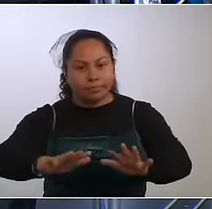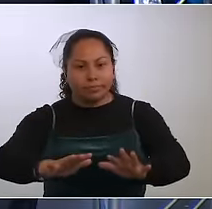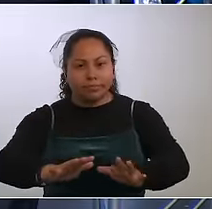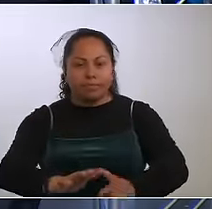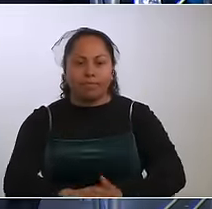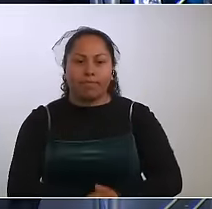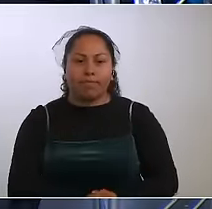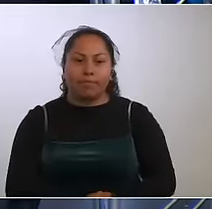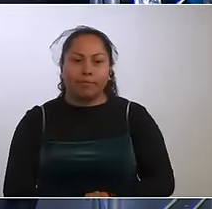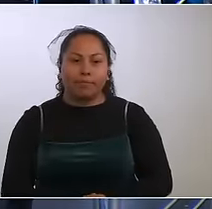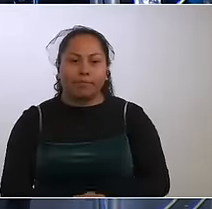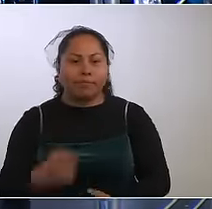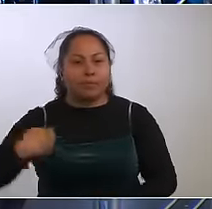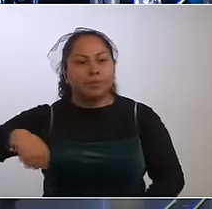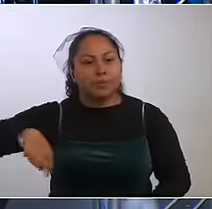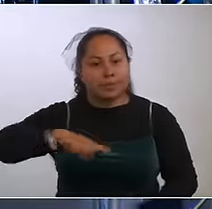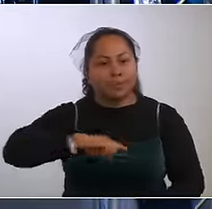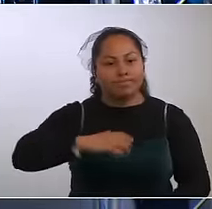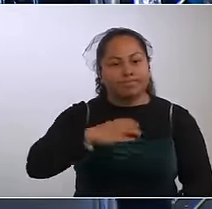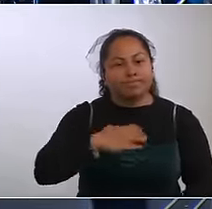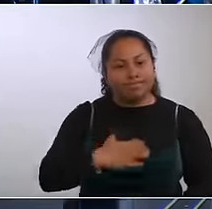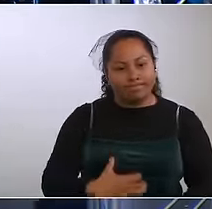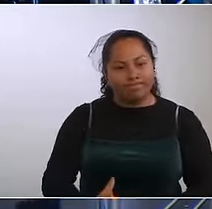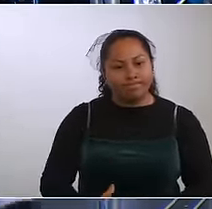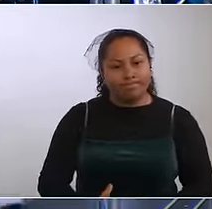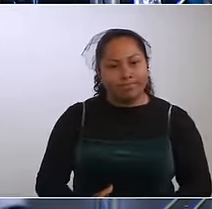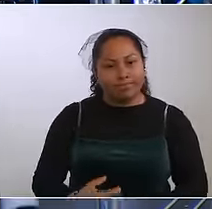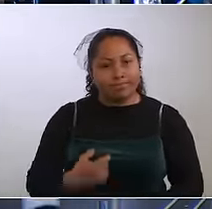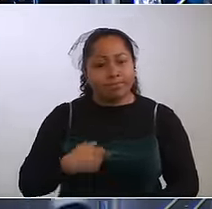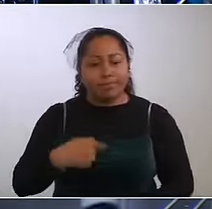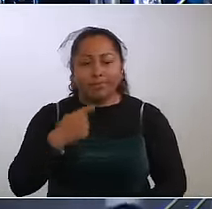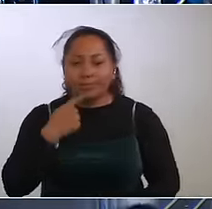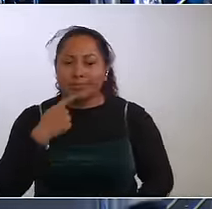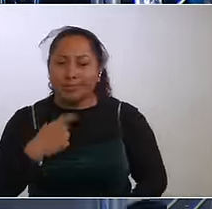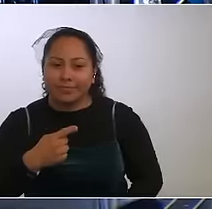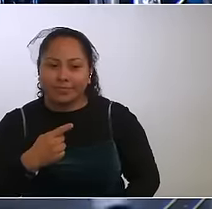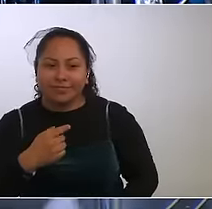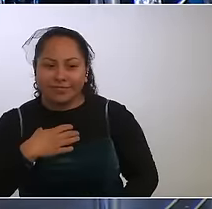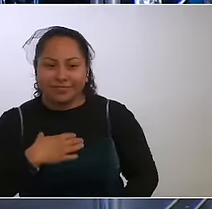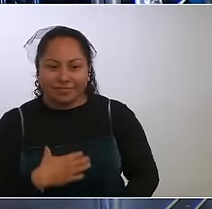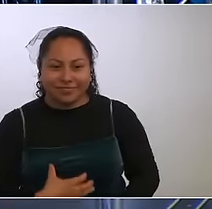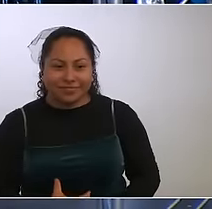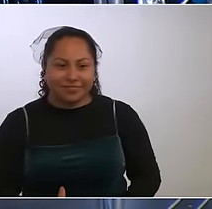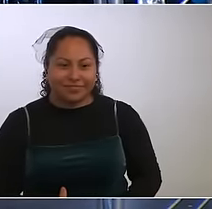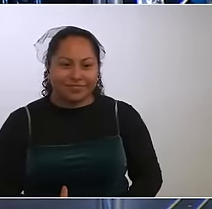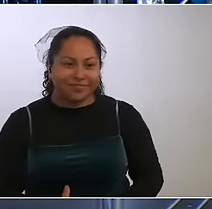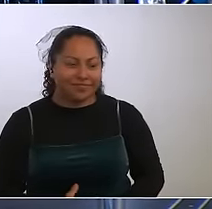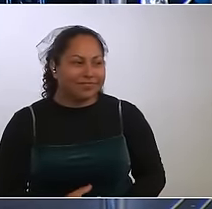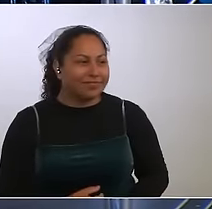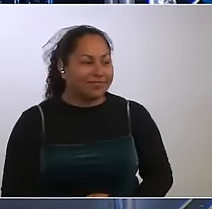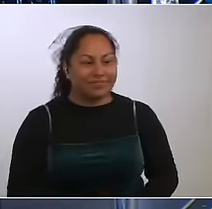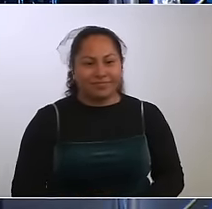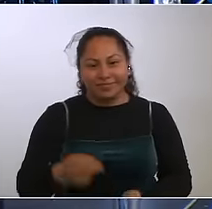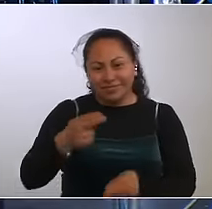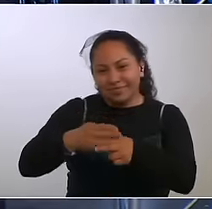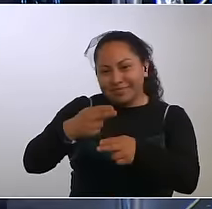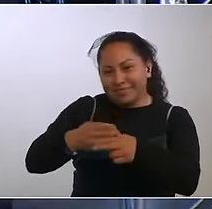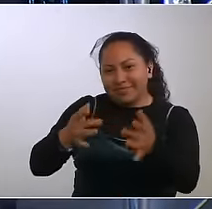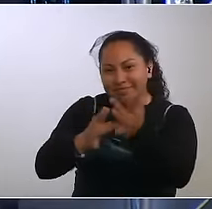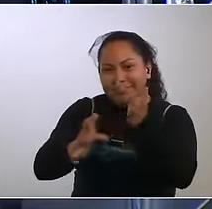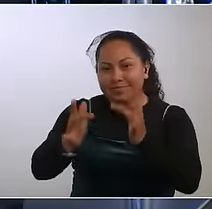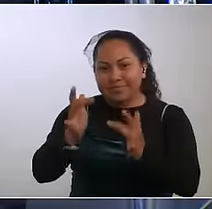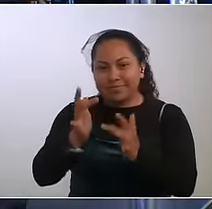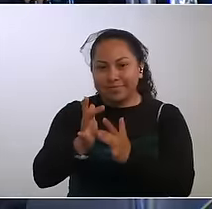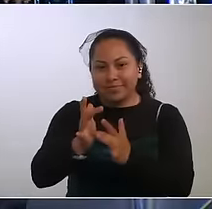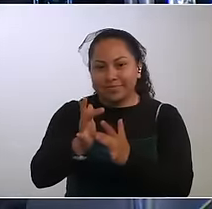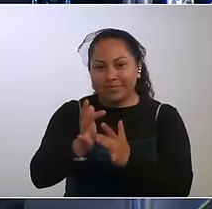Yes. I said we're hungry. I said we're hungry. In the name of Jesus,